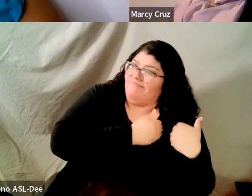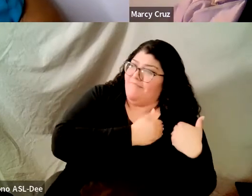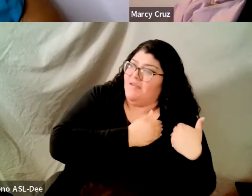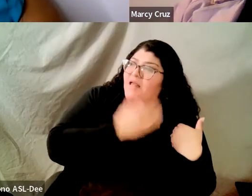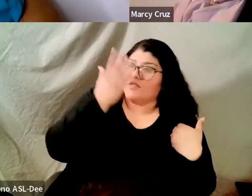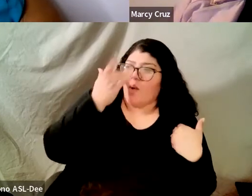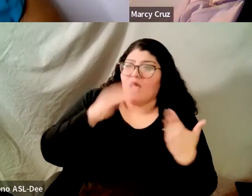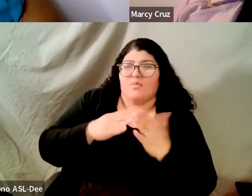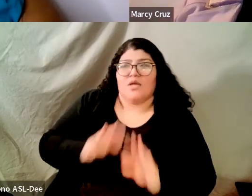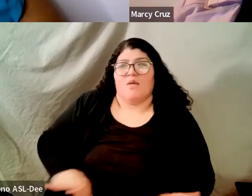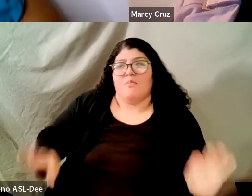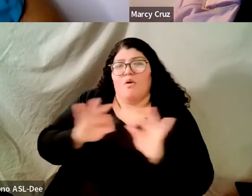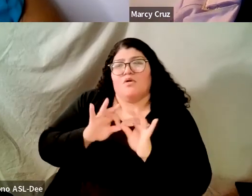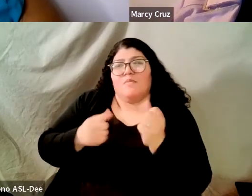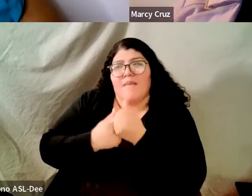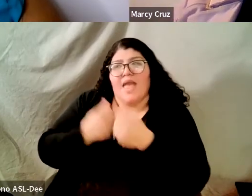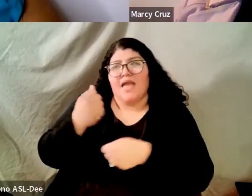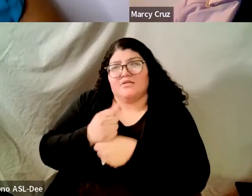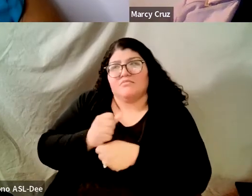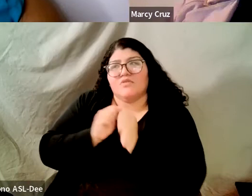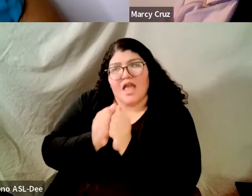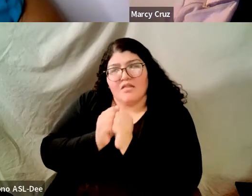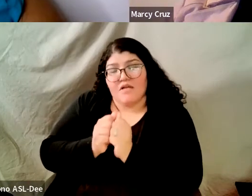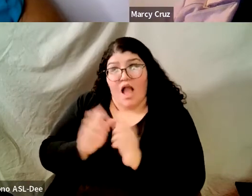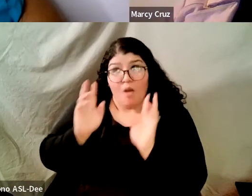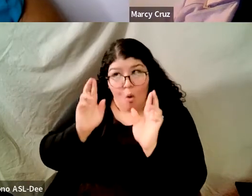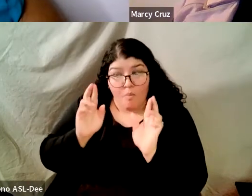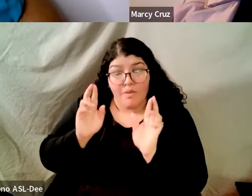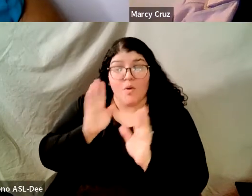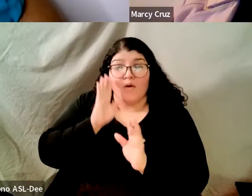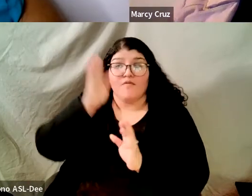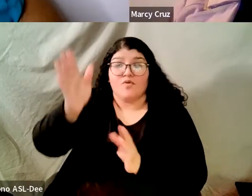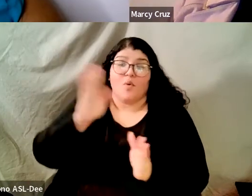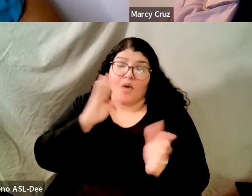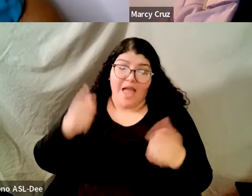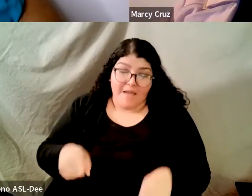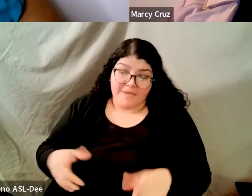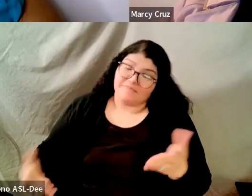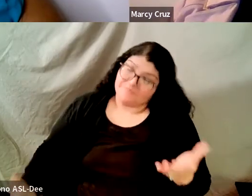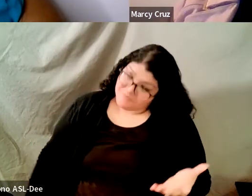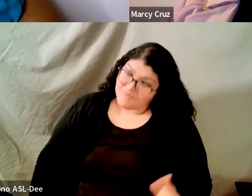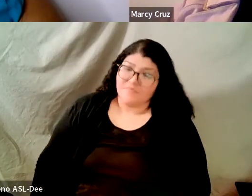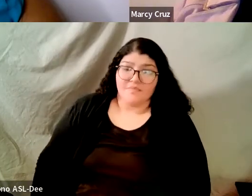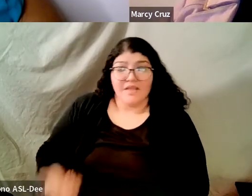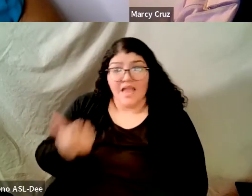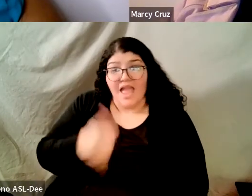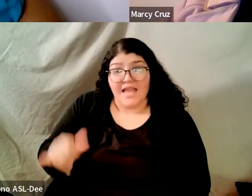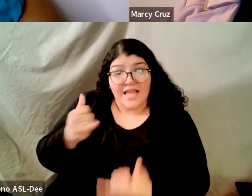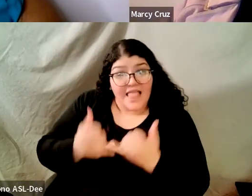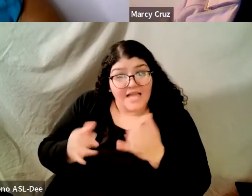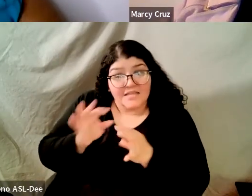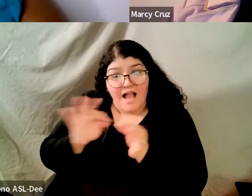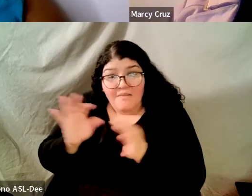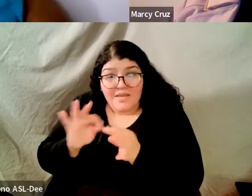together. And I hope one day that'll happen. So, but any last words,